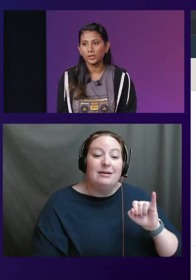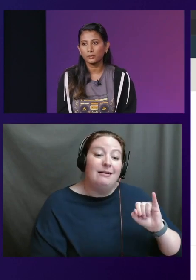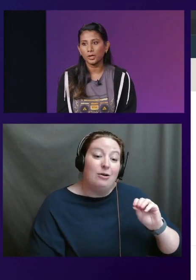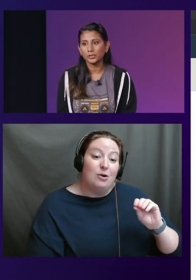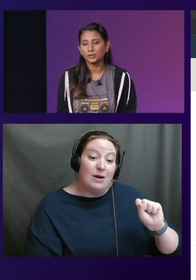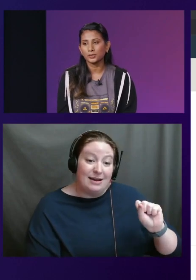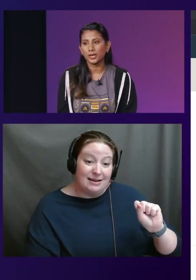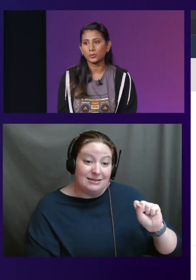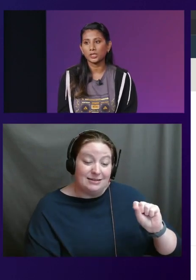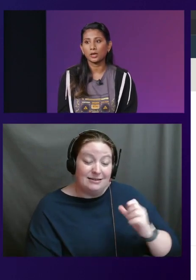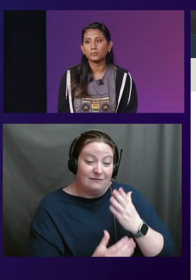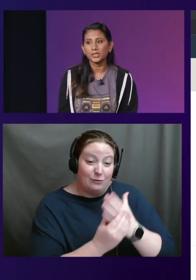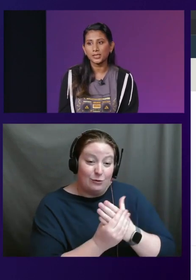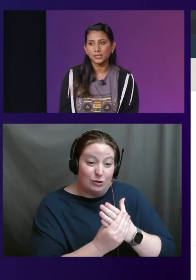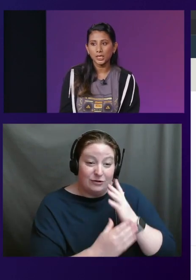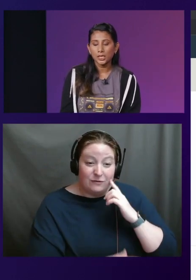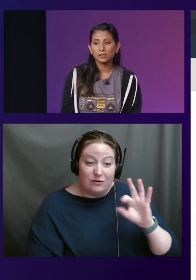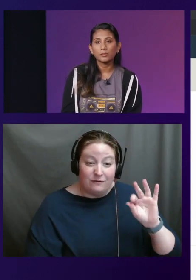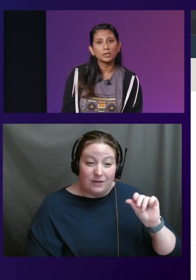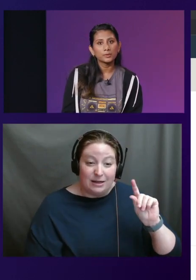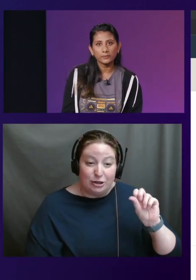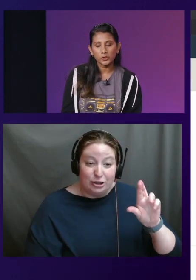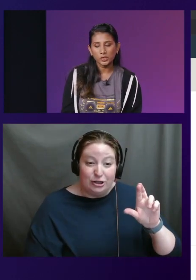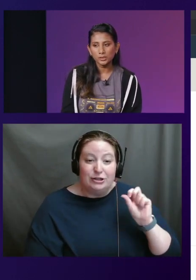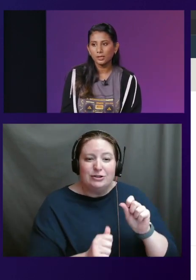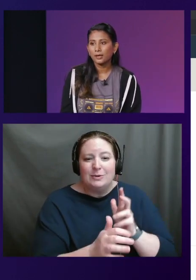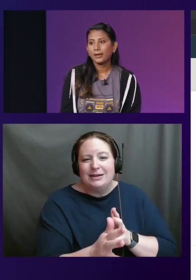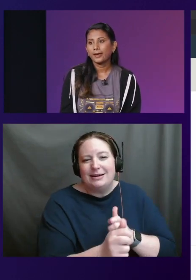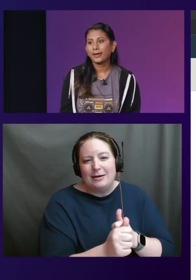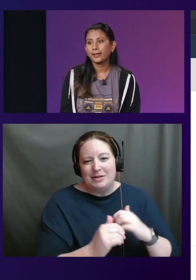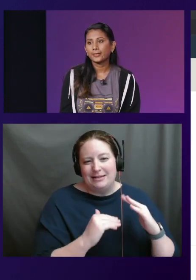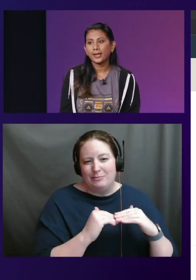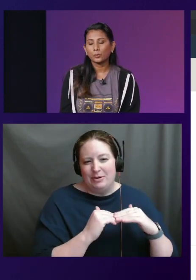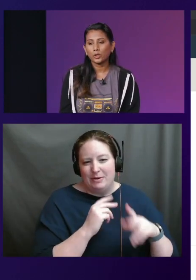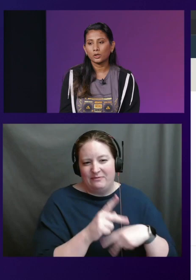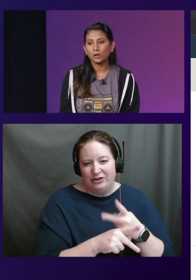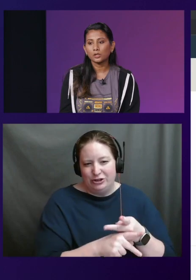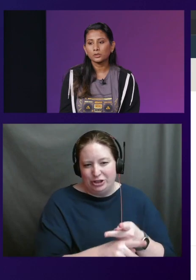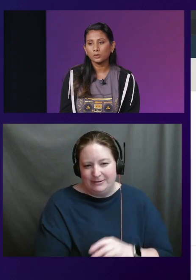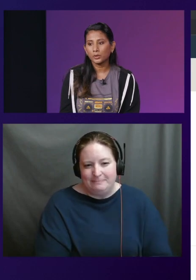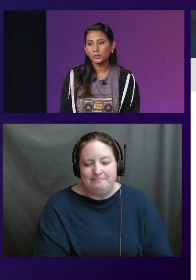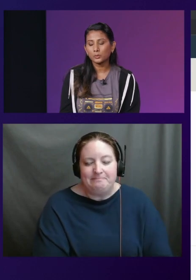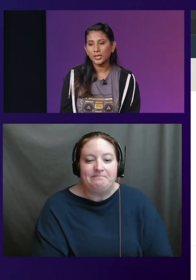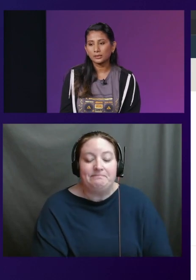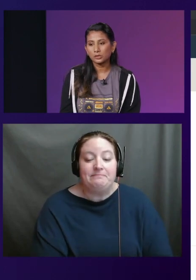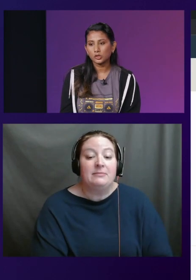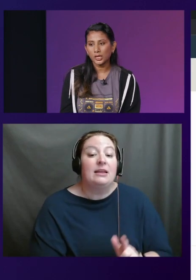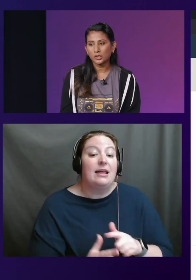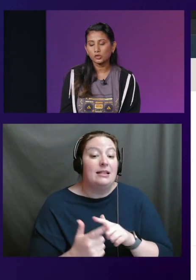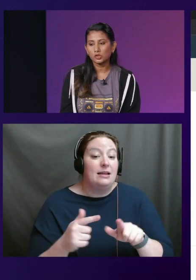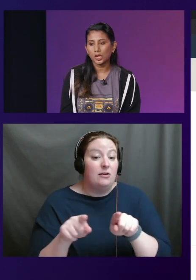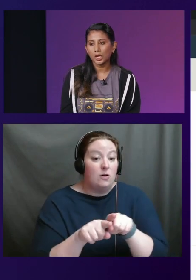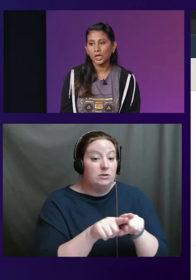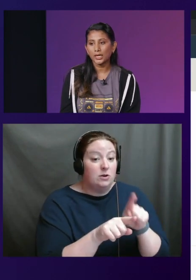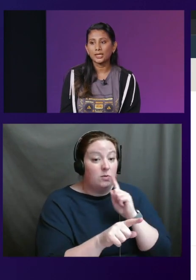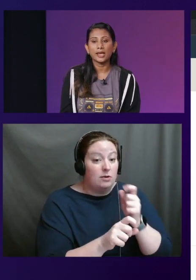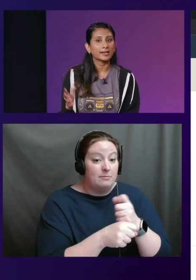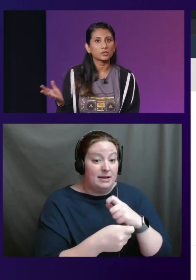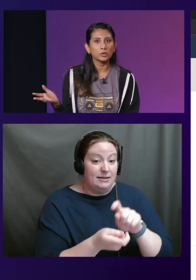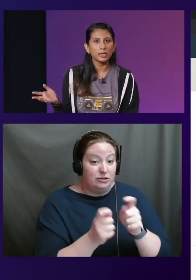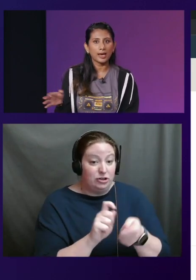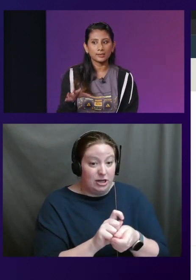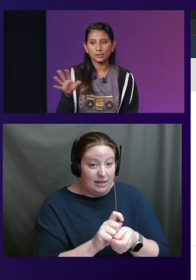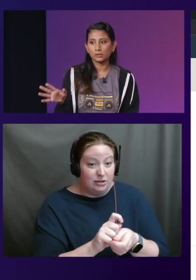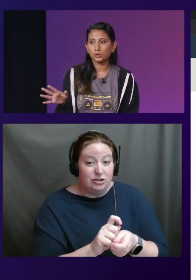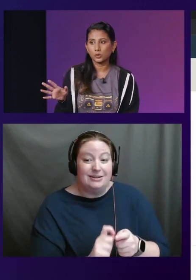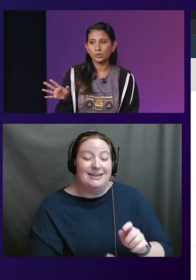the Flutter project so that we can update the minimum version. And then we're also going to make this change in